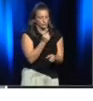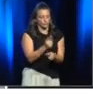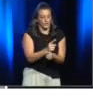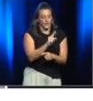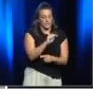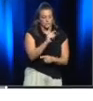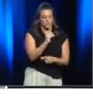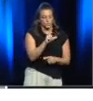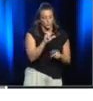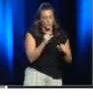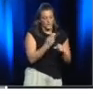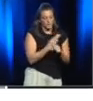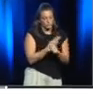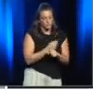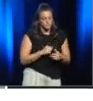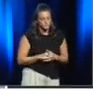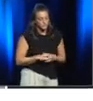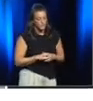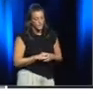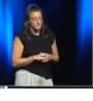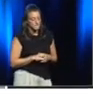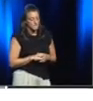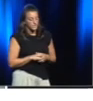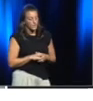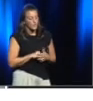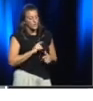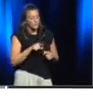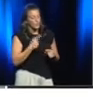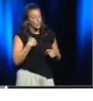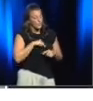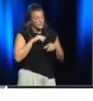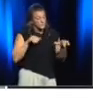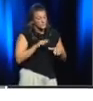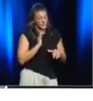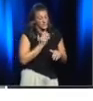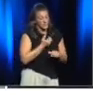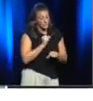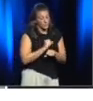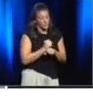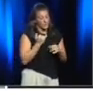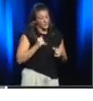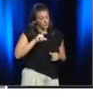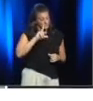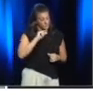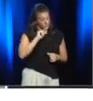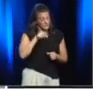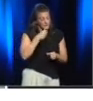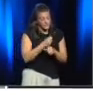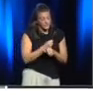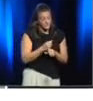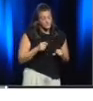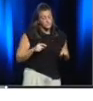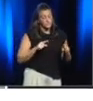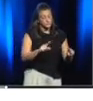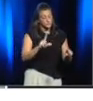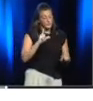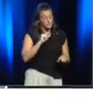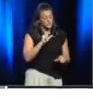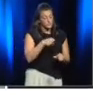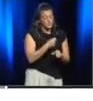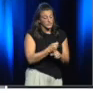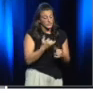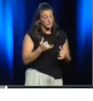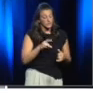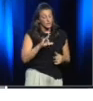Just going to let this little figure run, because as I mentioned, we've been doing this work for 20 years now. And in that time, we've now deployed